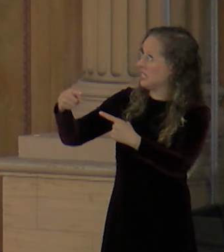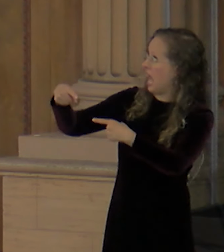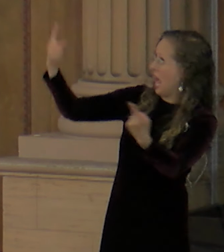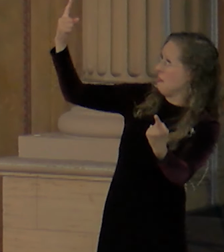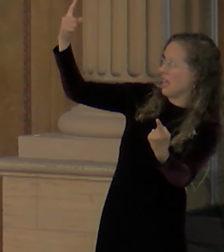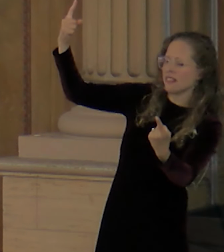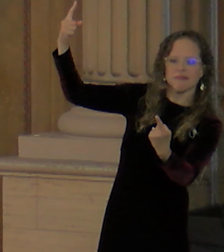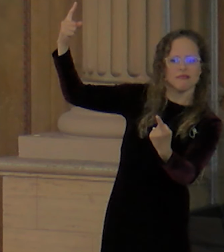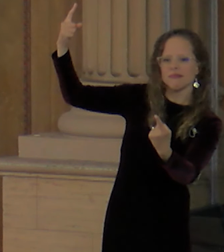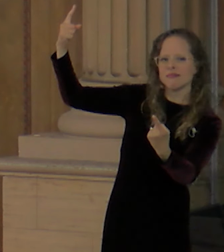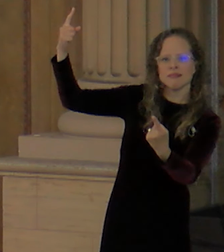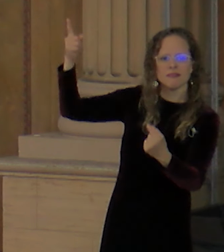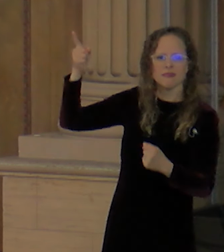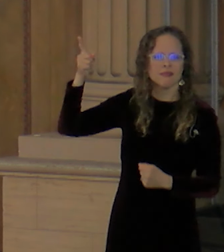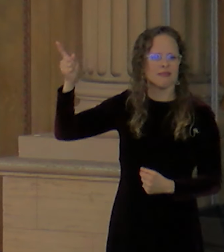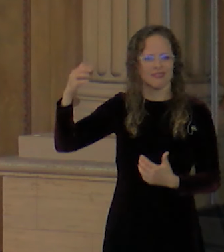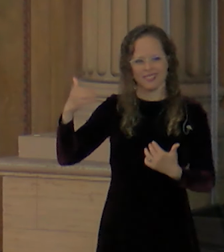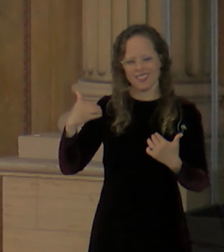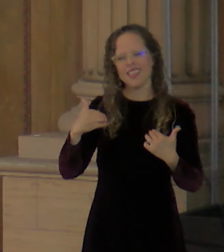God has bigger fish to fry.